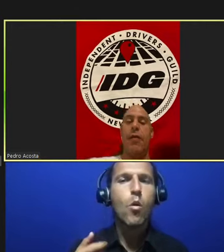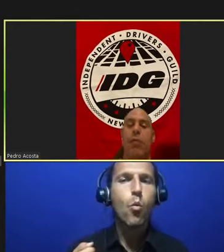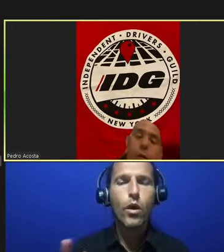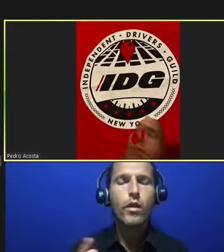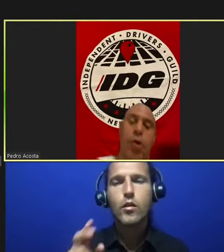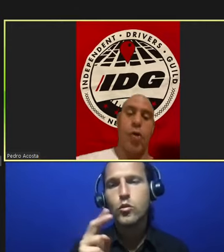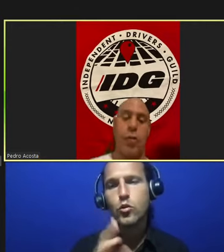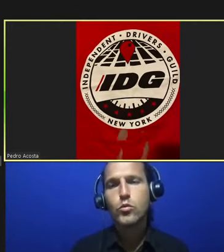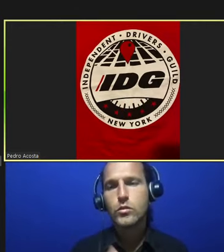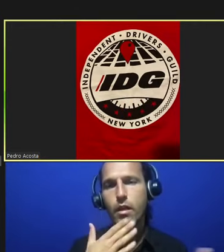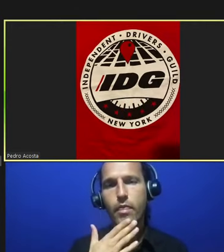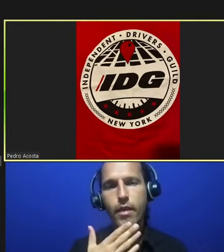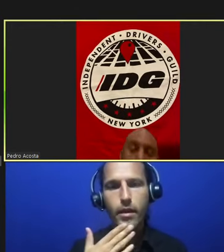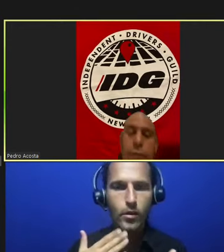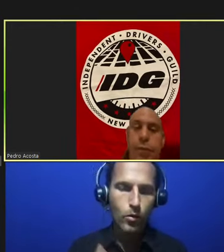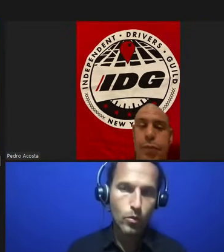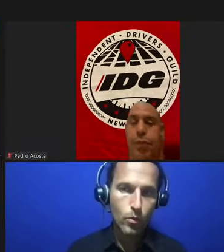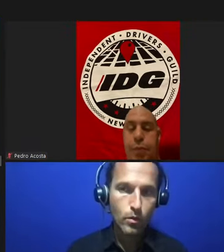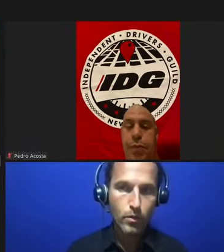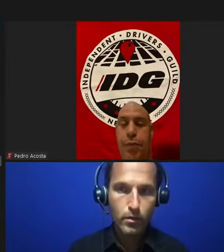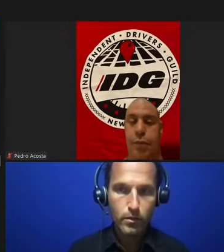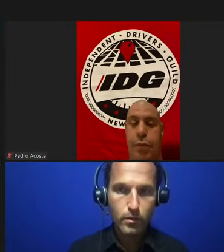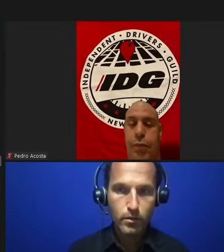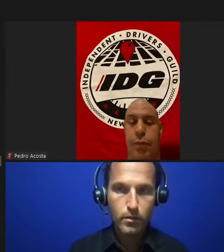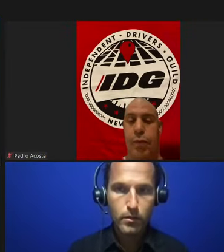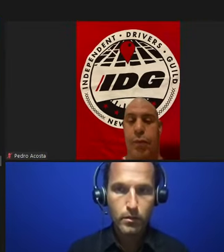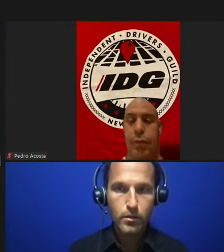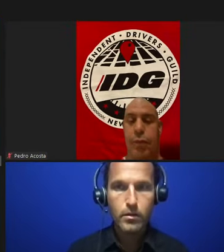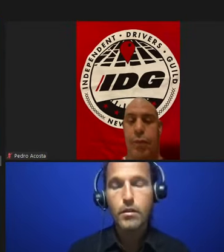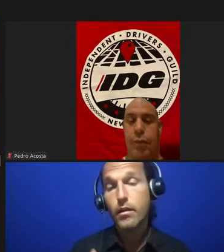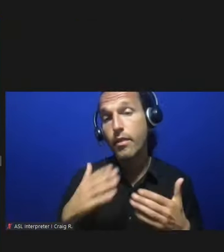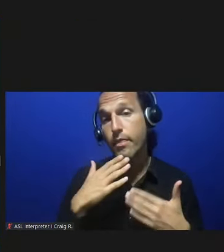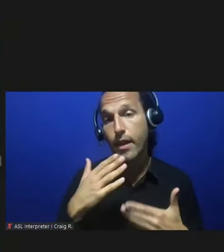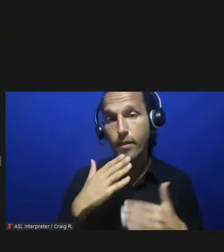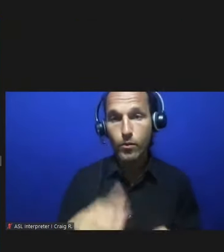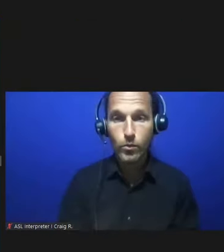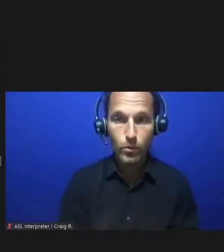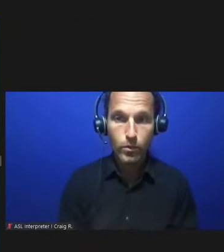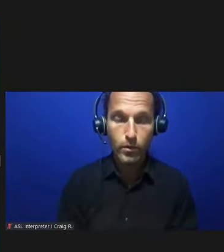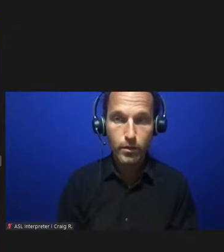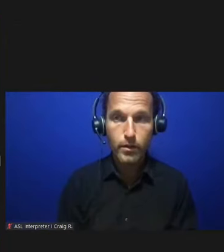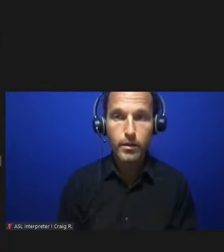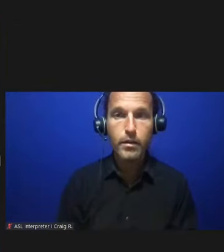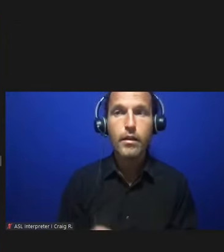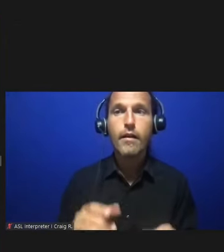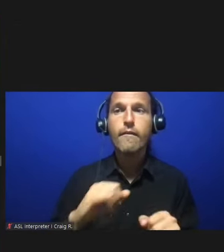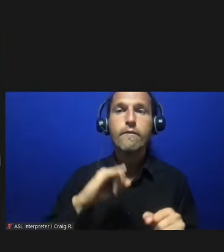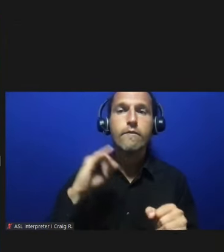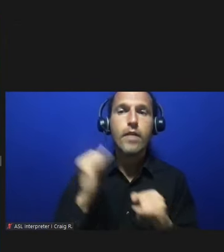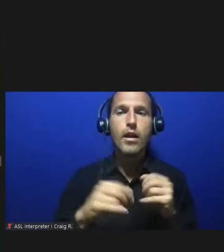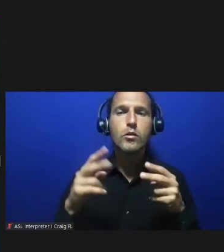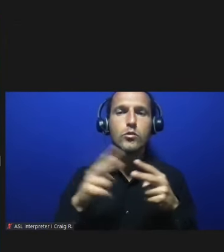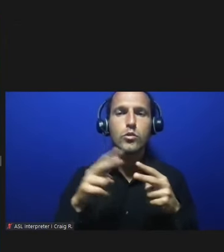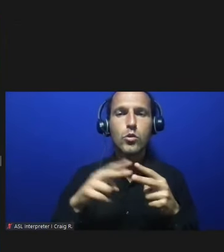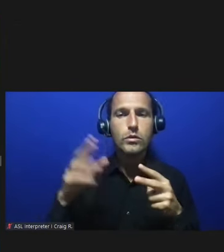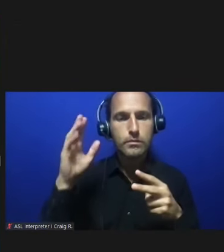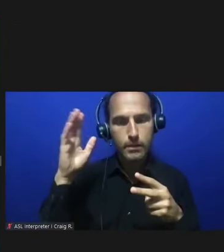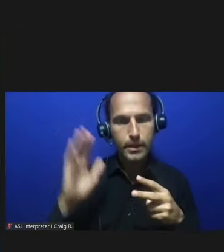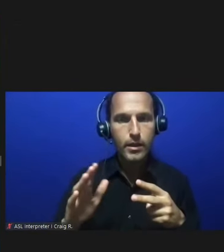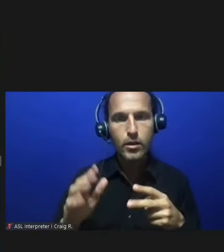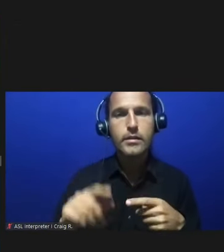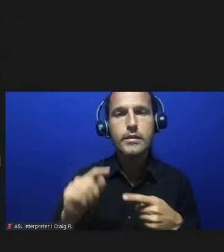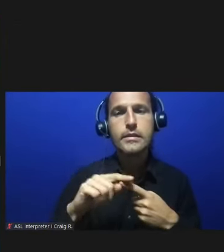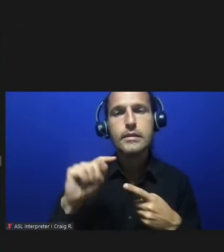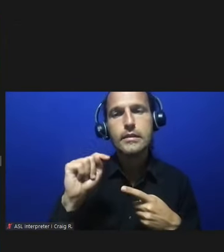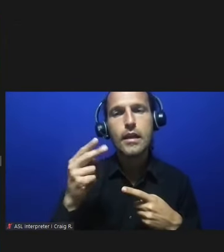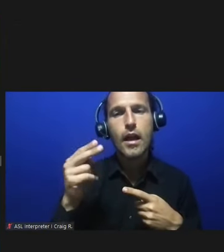Thank you so much. Thank you. Our final two speakers are